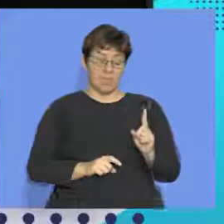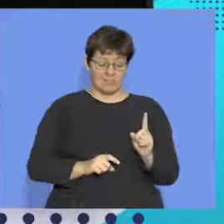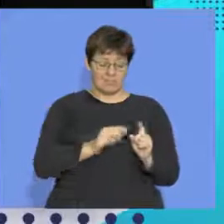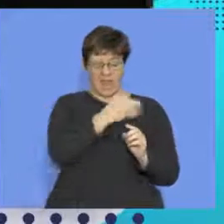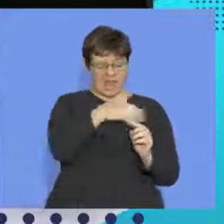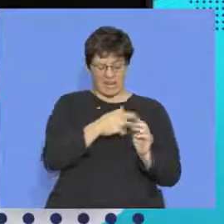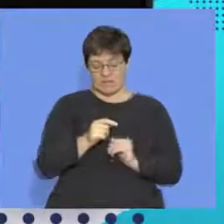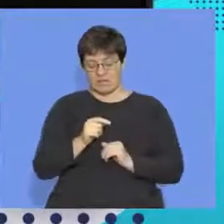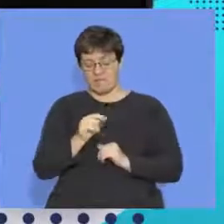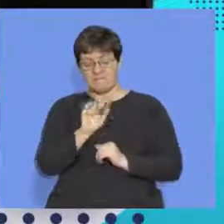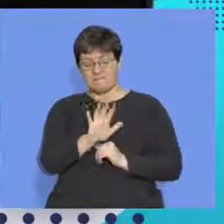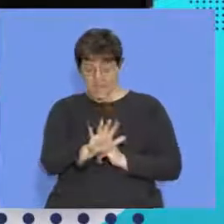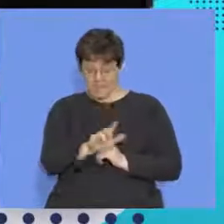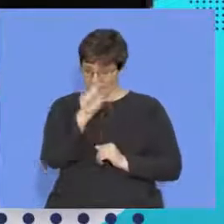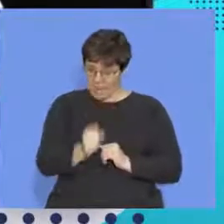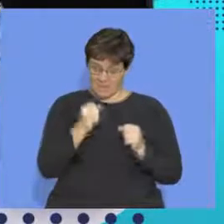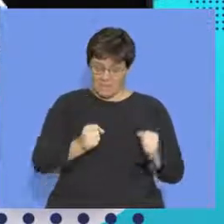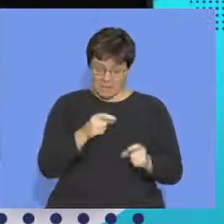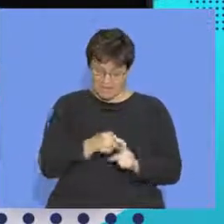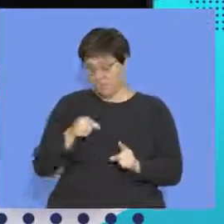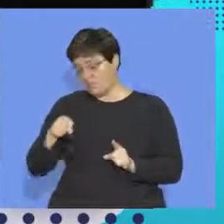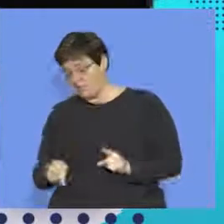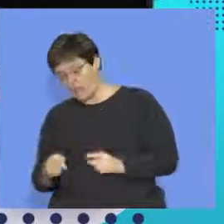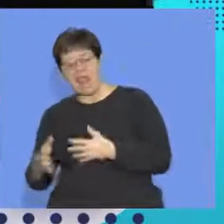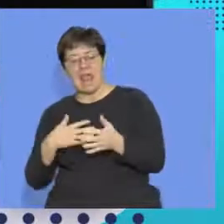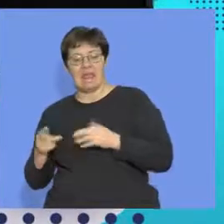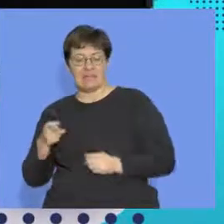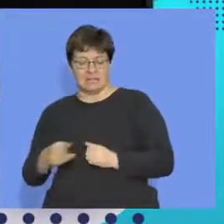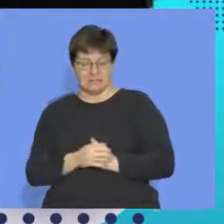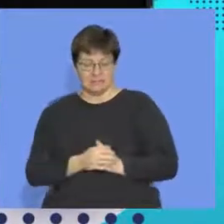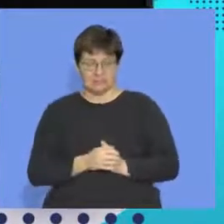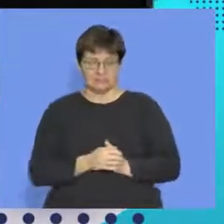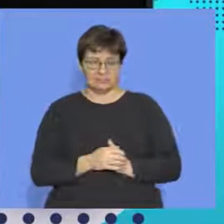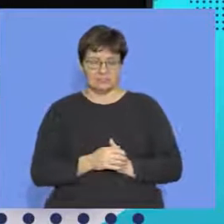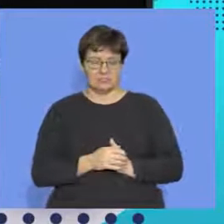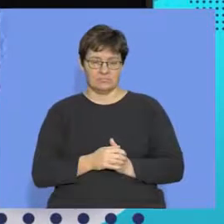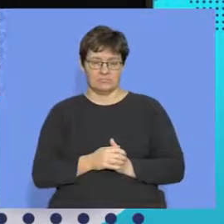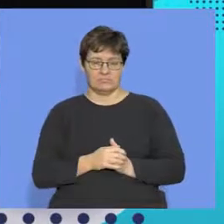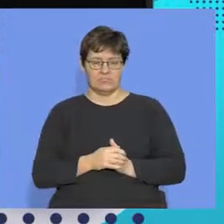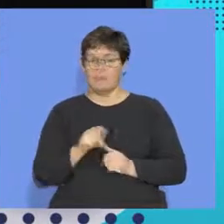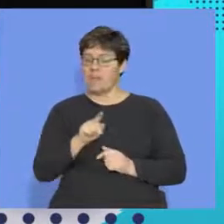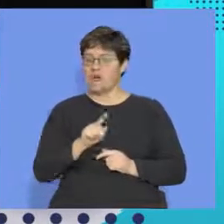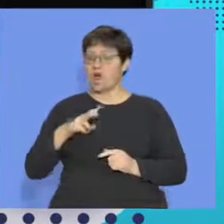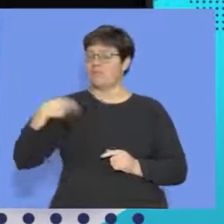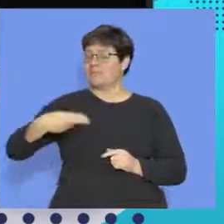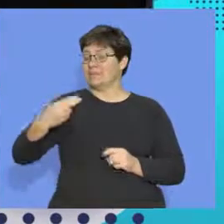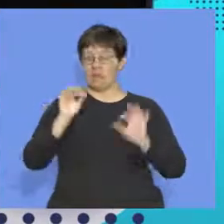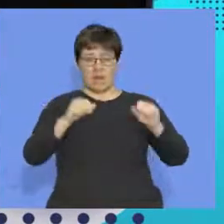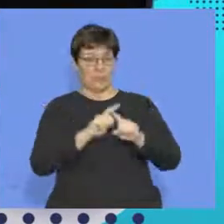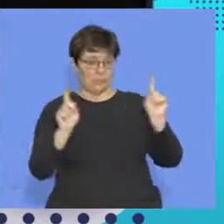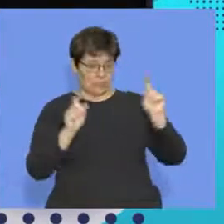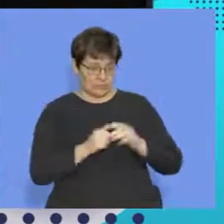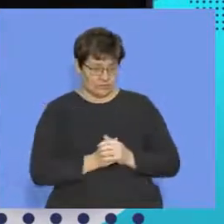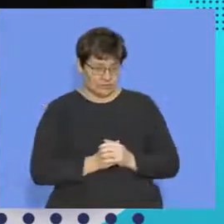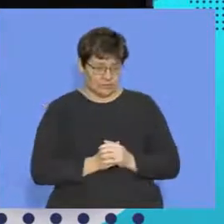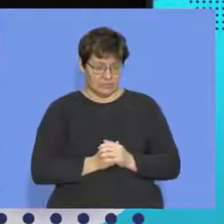be 5. Then I can put any number first or the last digit. But now repetition is not allowed. That's